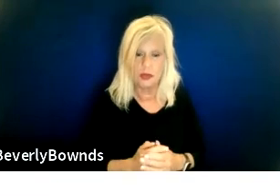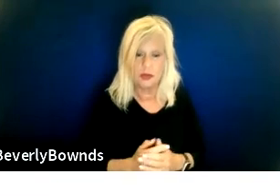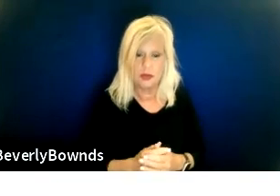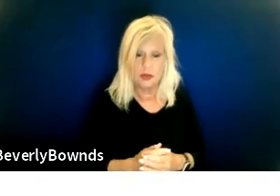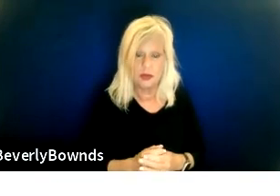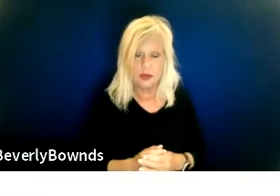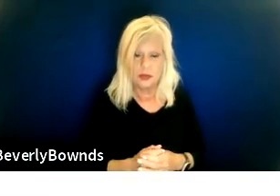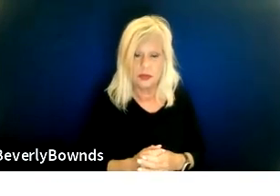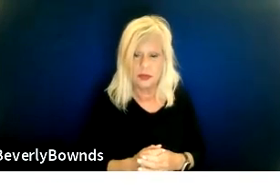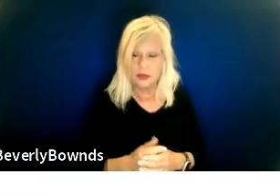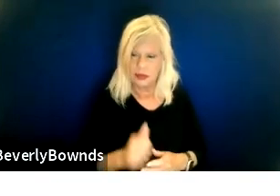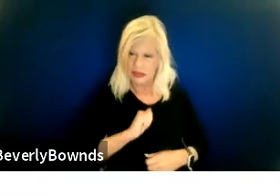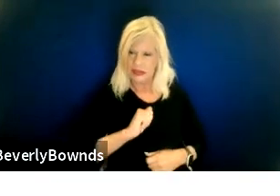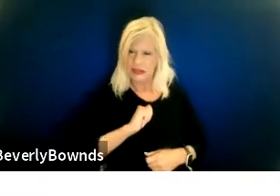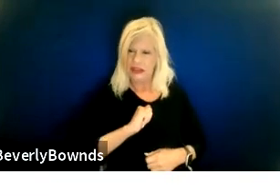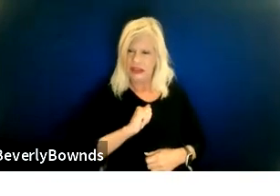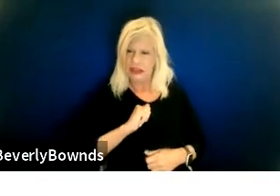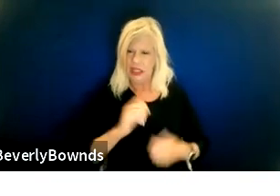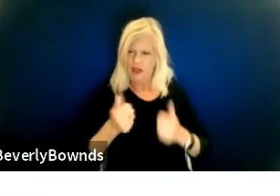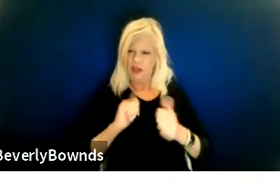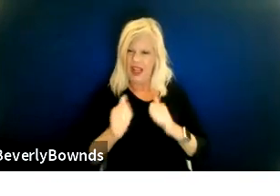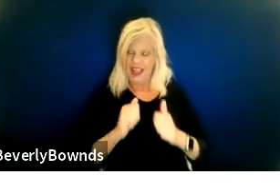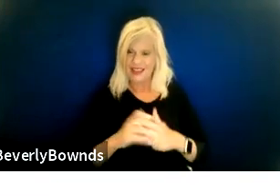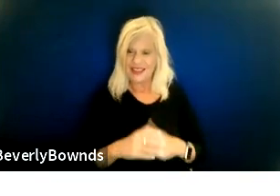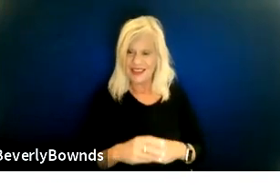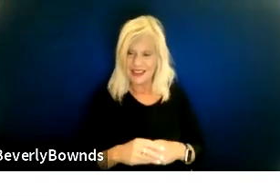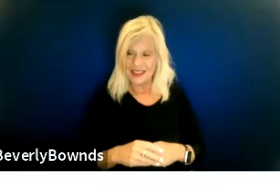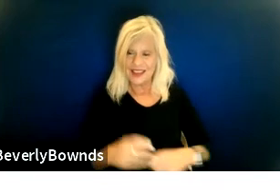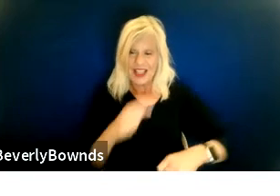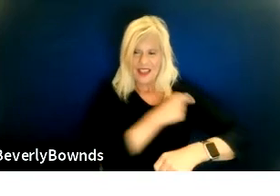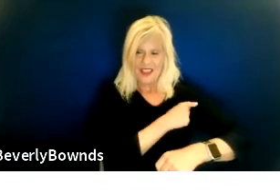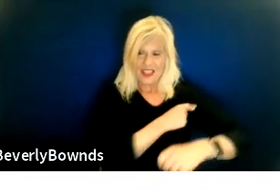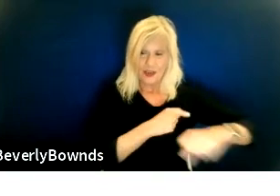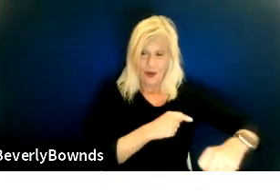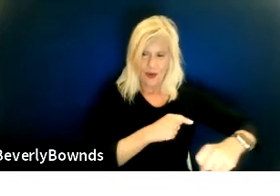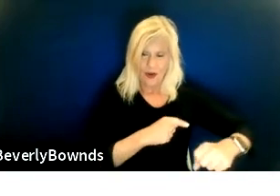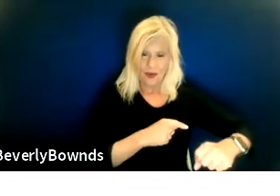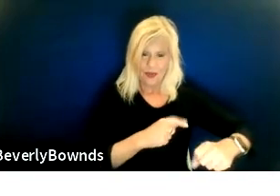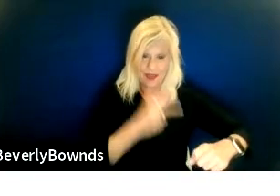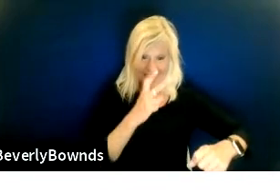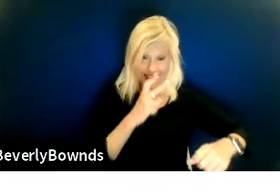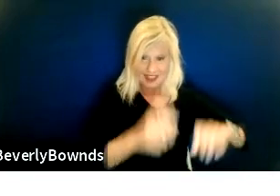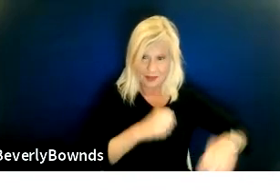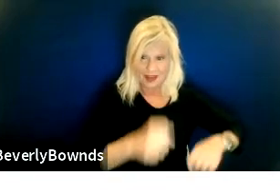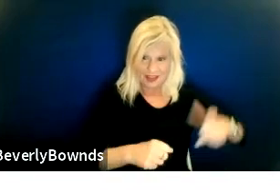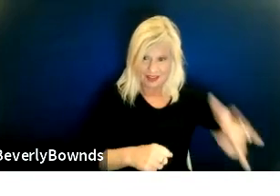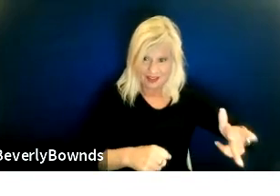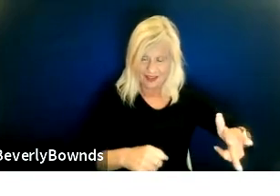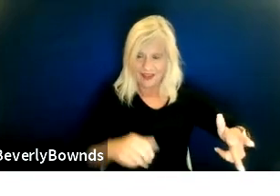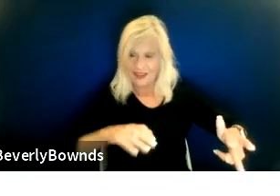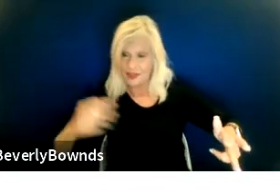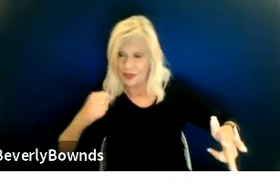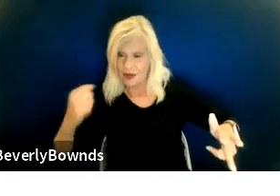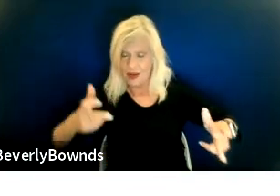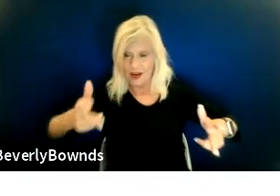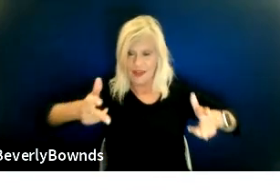against themselves, have their paretic arm race against their non-paretic arm. But the goal here is not to win